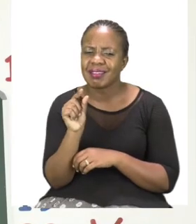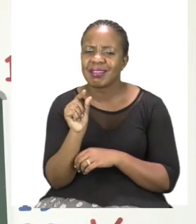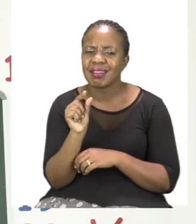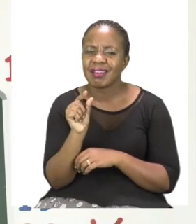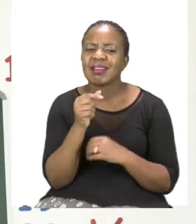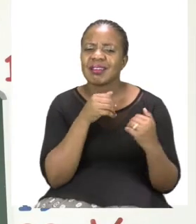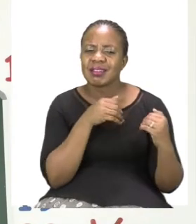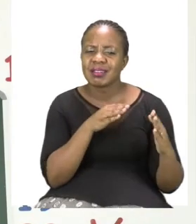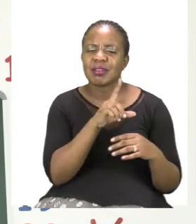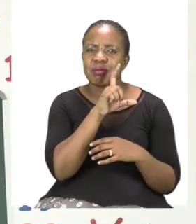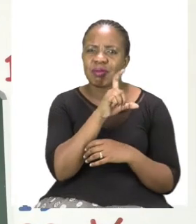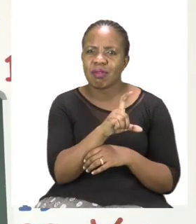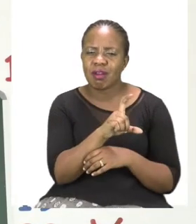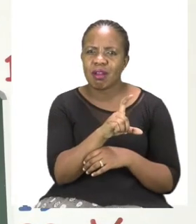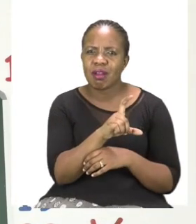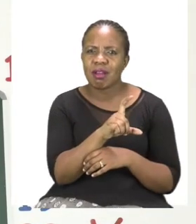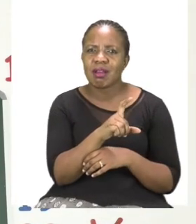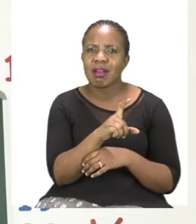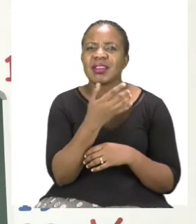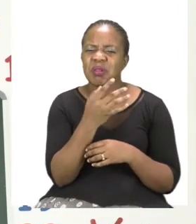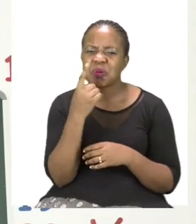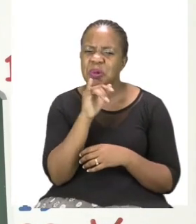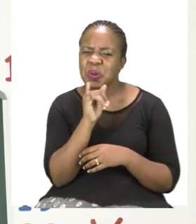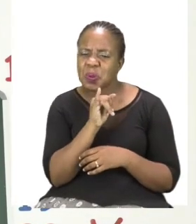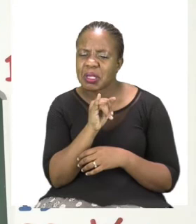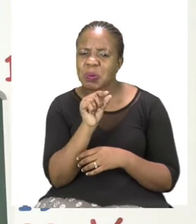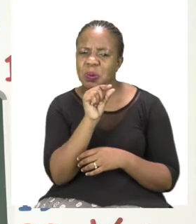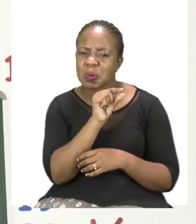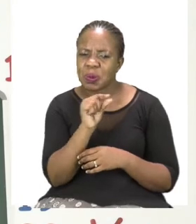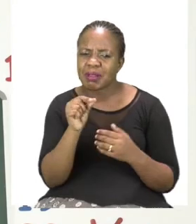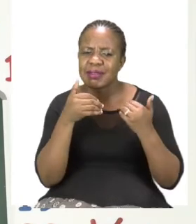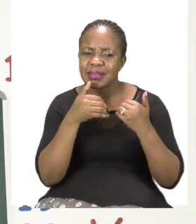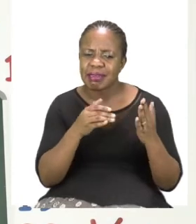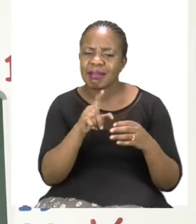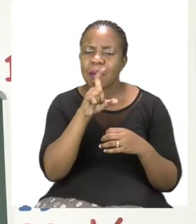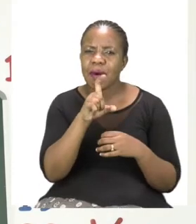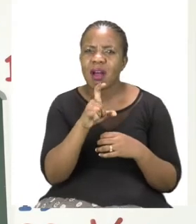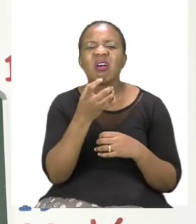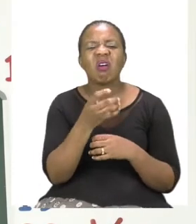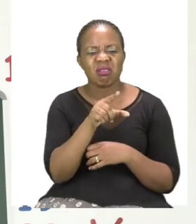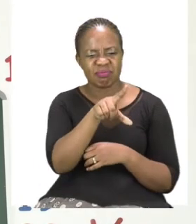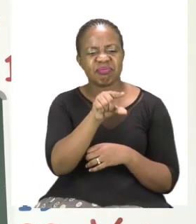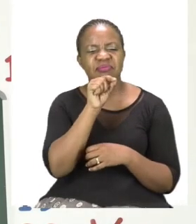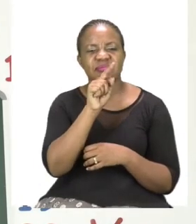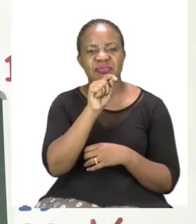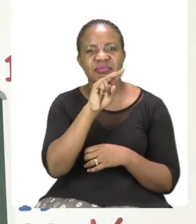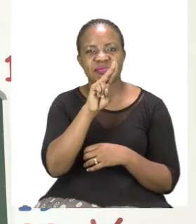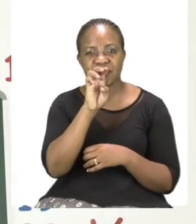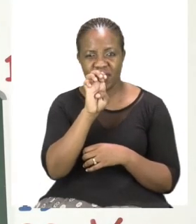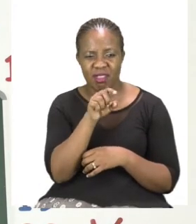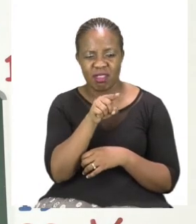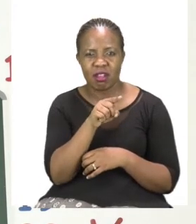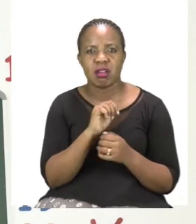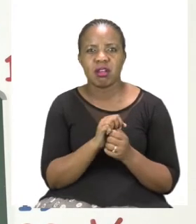This now becomes our clue to where we should start. So we are going to put the word the at